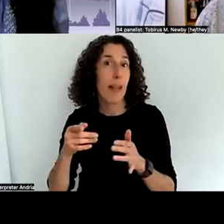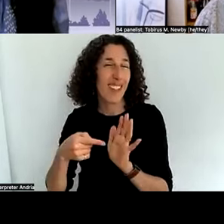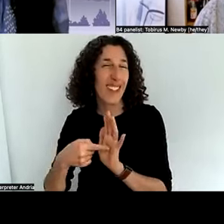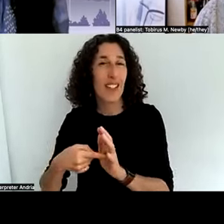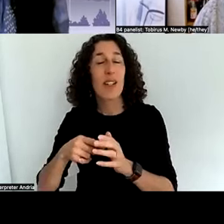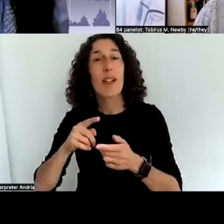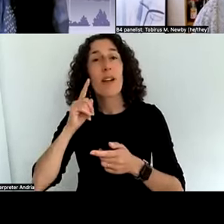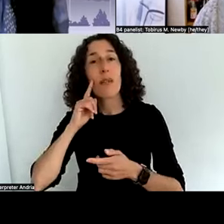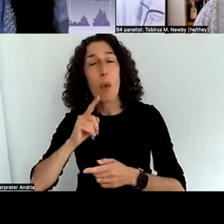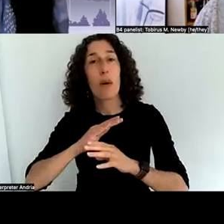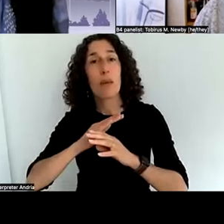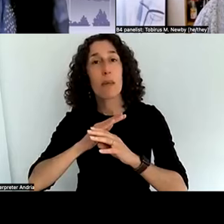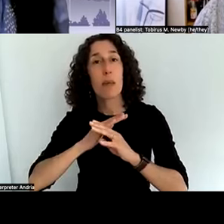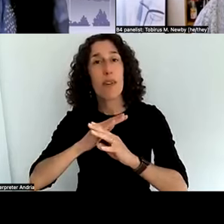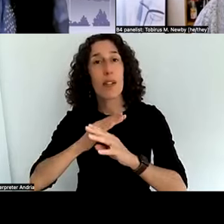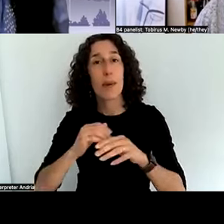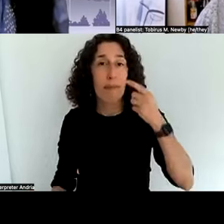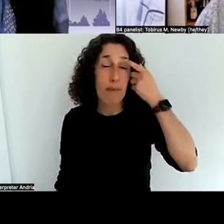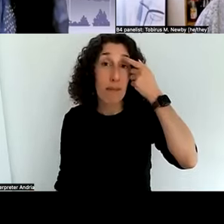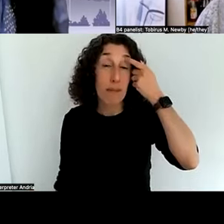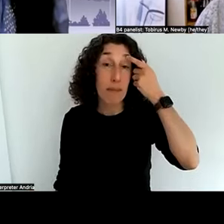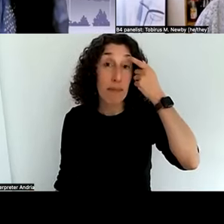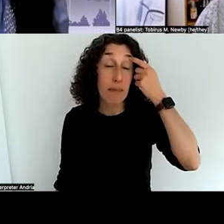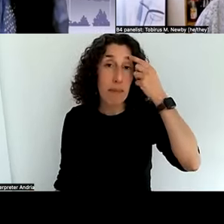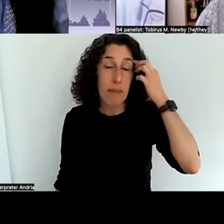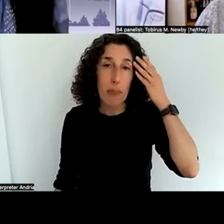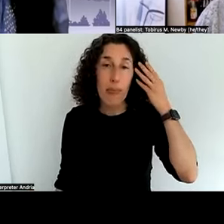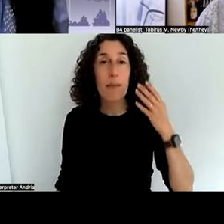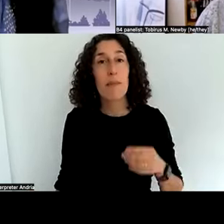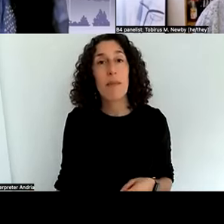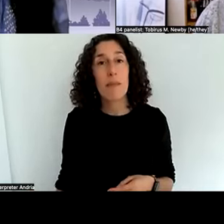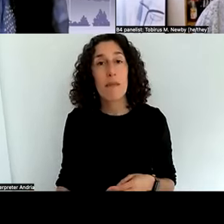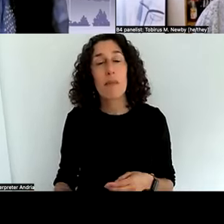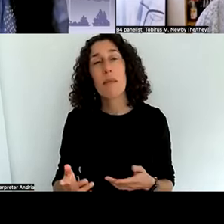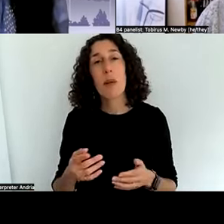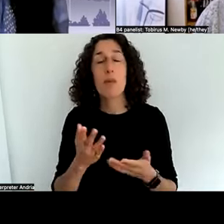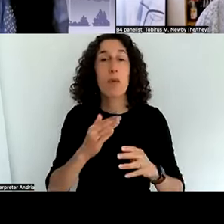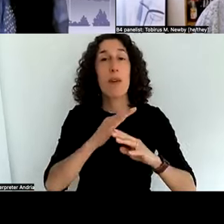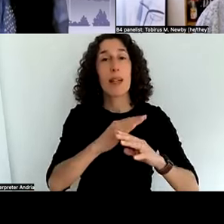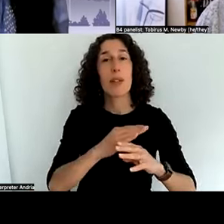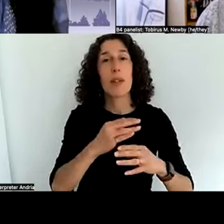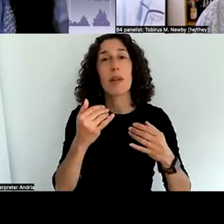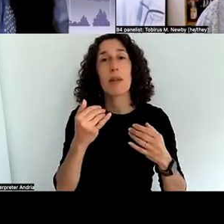So I'll pass the mic to Lucy to start us off. All right.